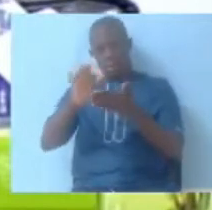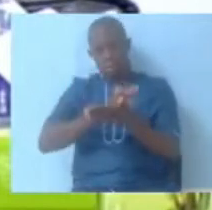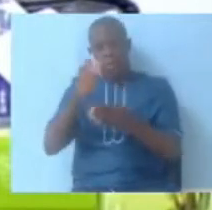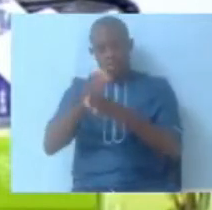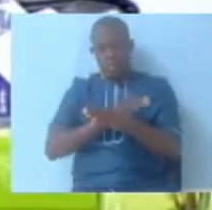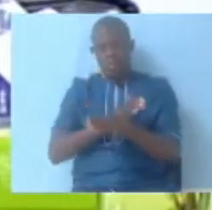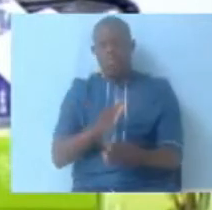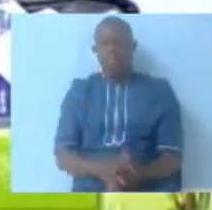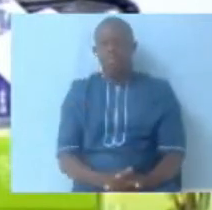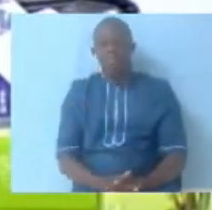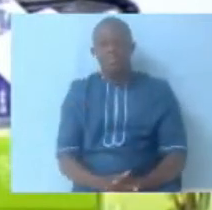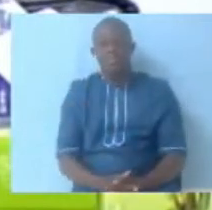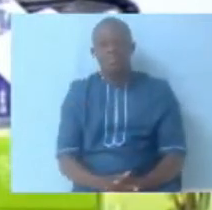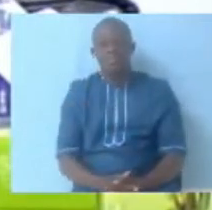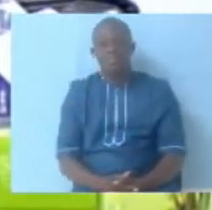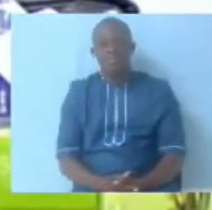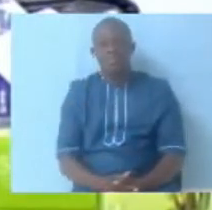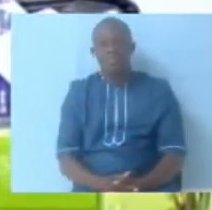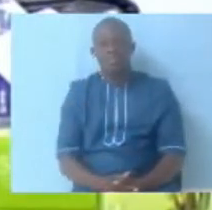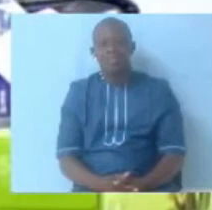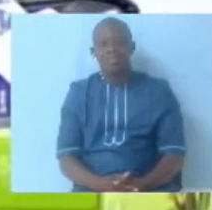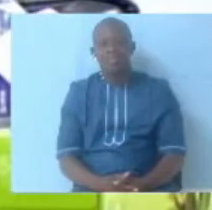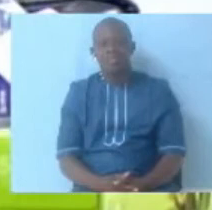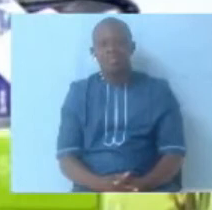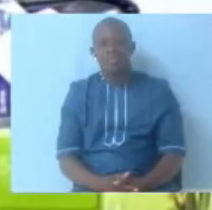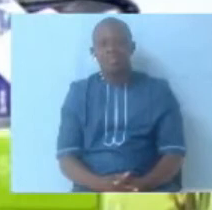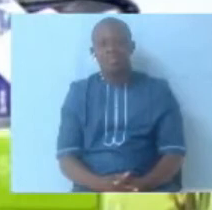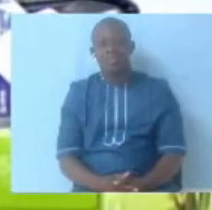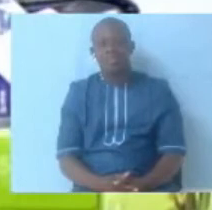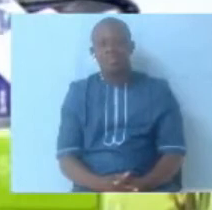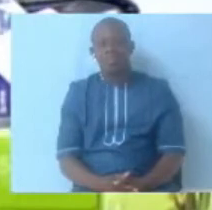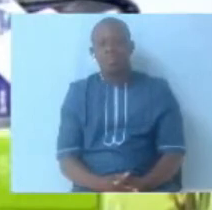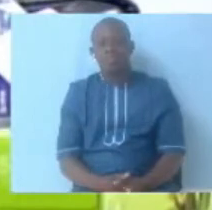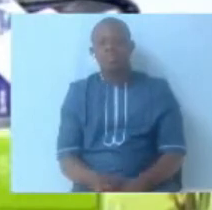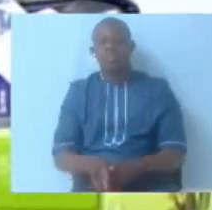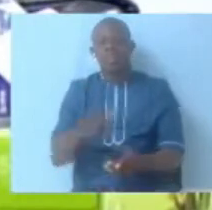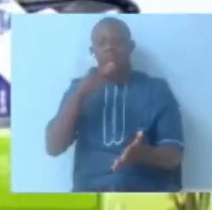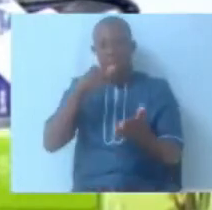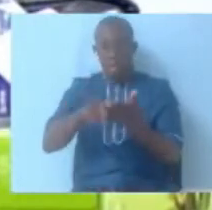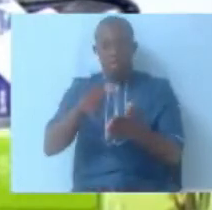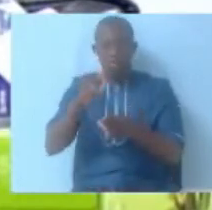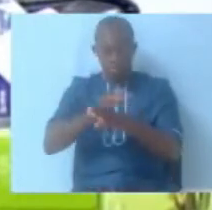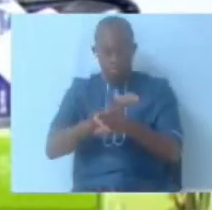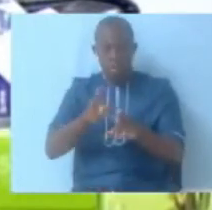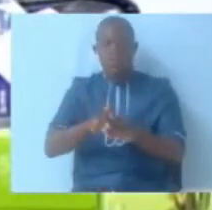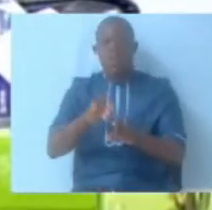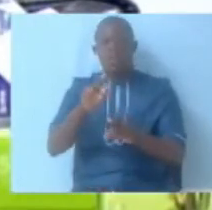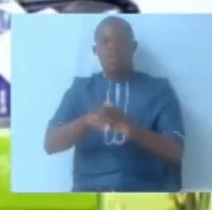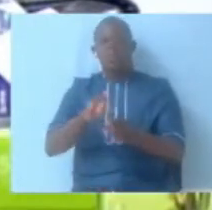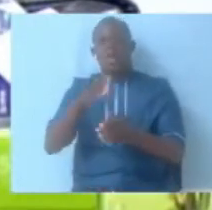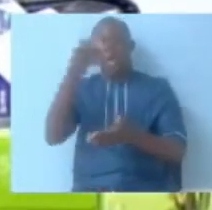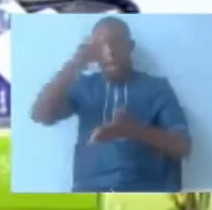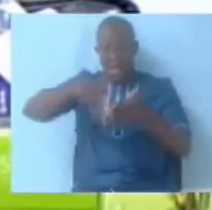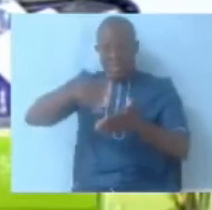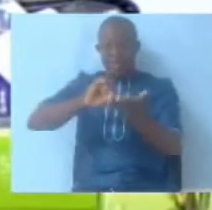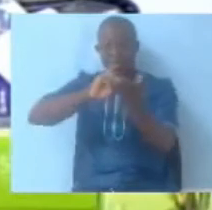wulindi kaito ti. I addressed it to the head of the junta, and that's the chairman, yeah, Jamie. Nga